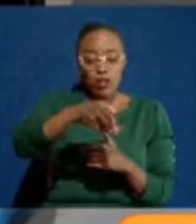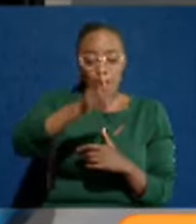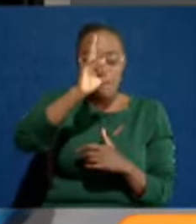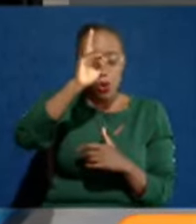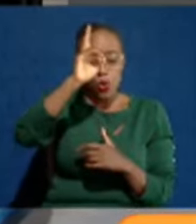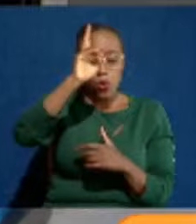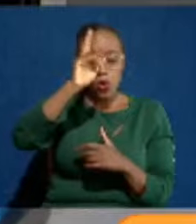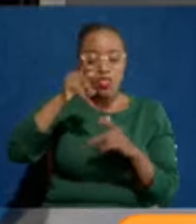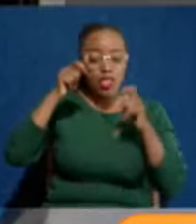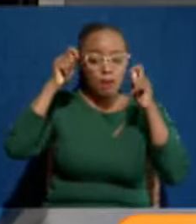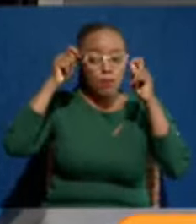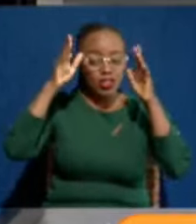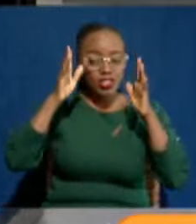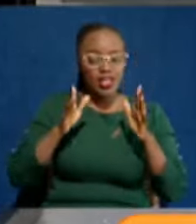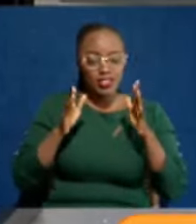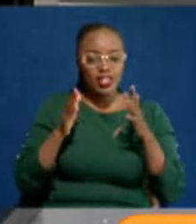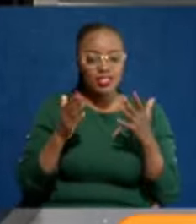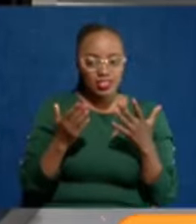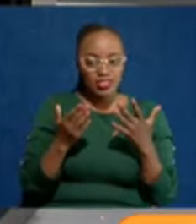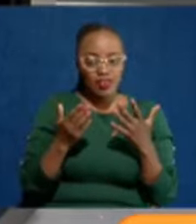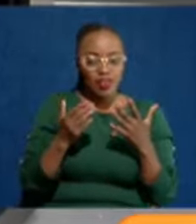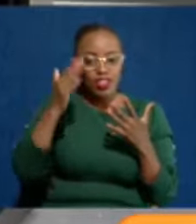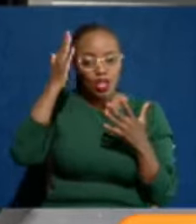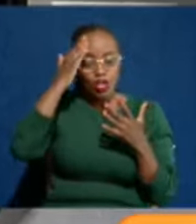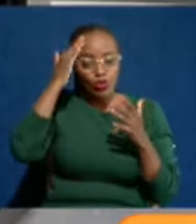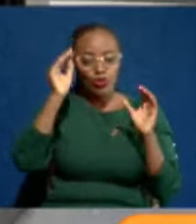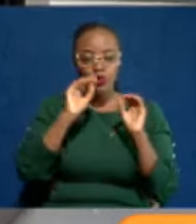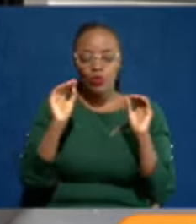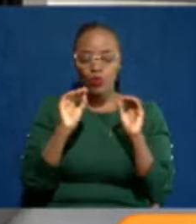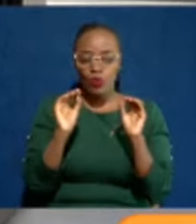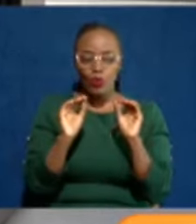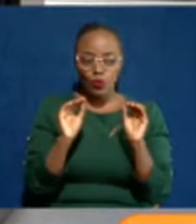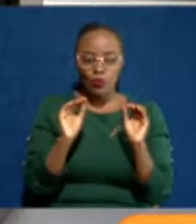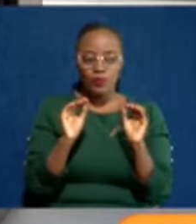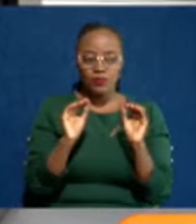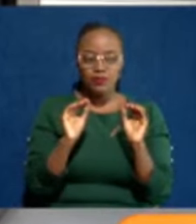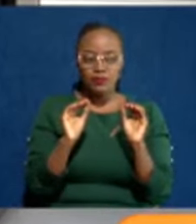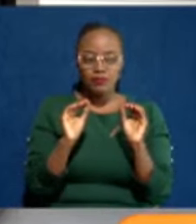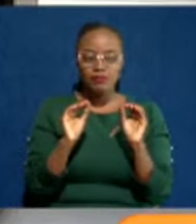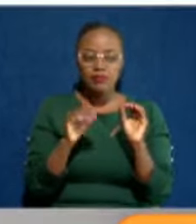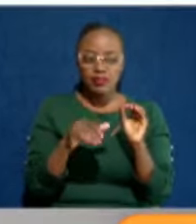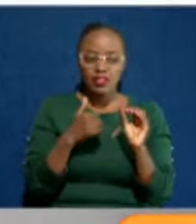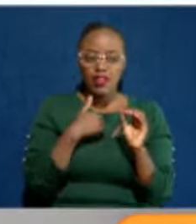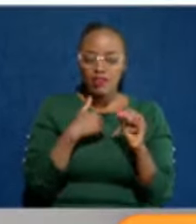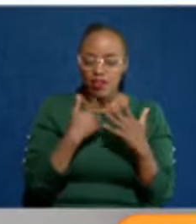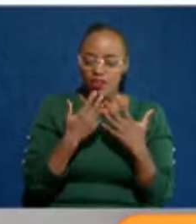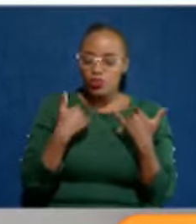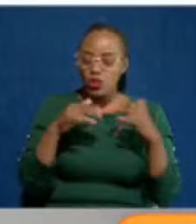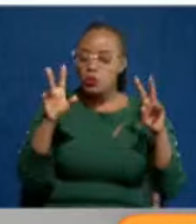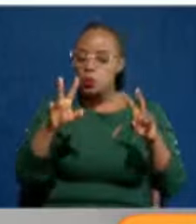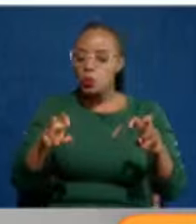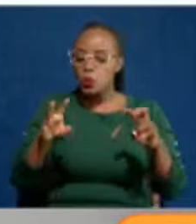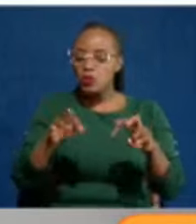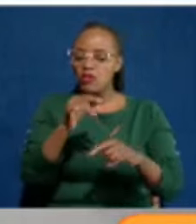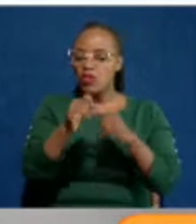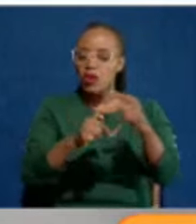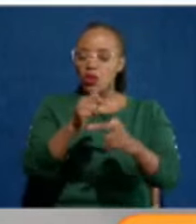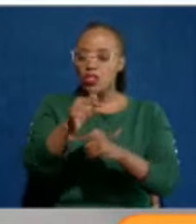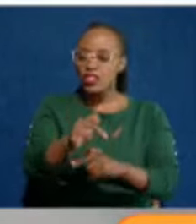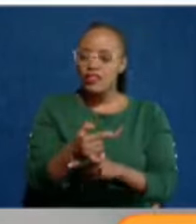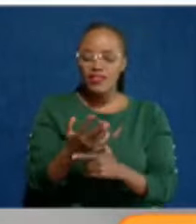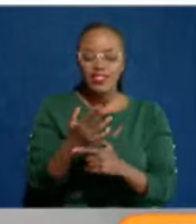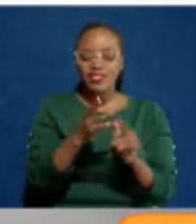at protesters are not known. You know, they're still seeking them out. I mean, it's